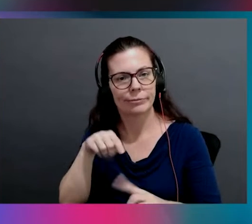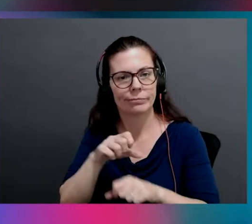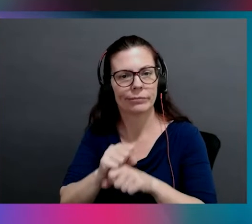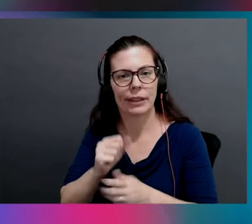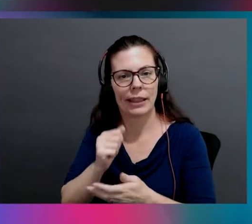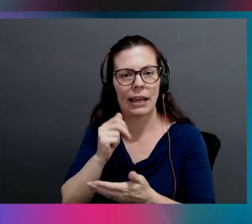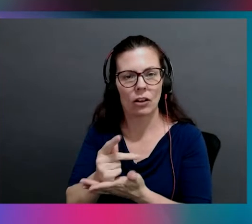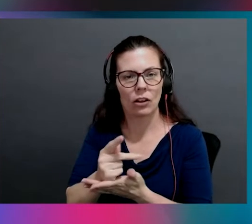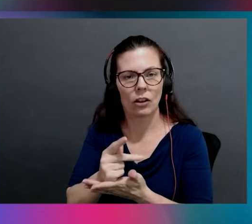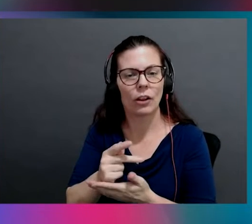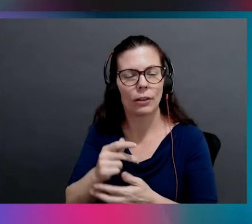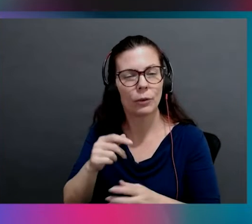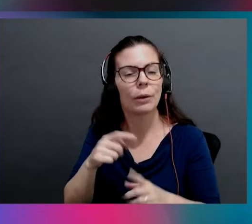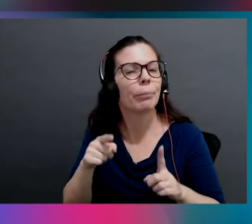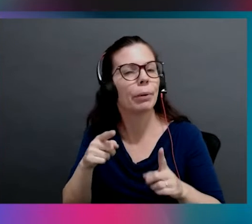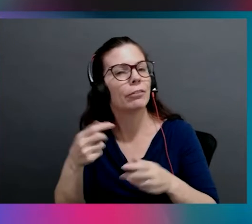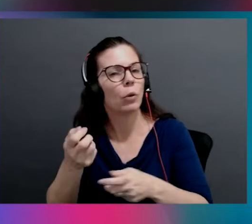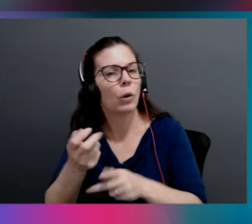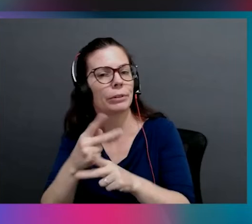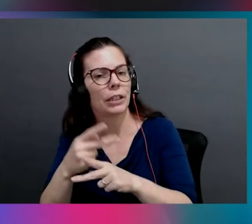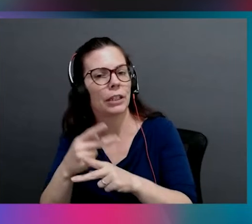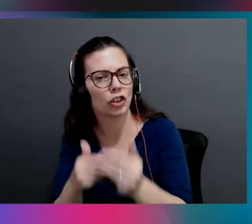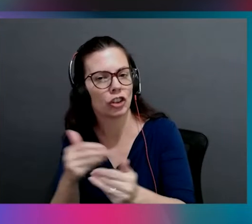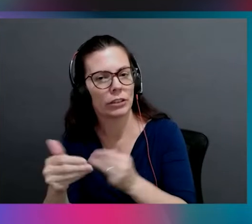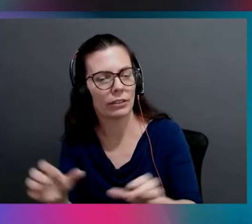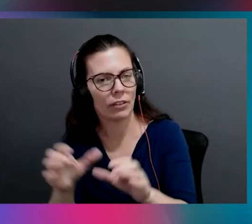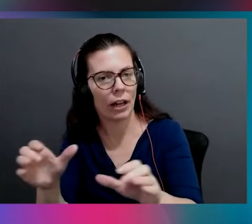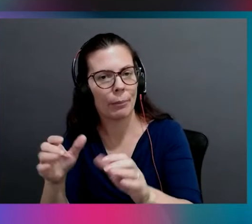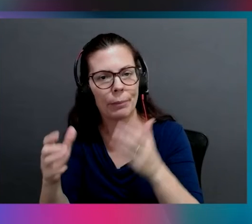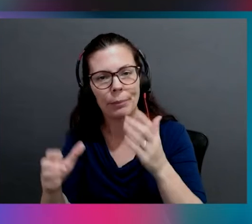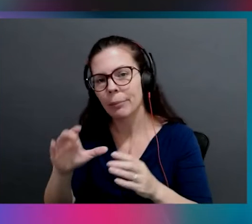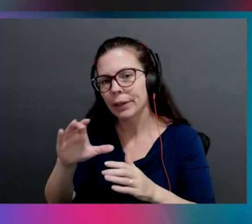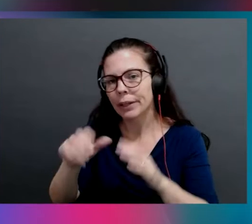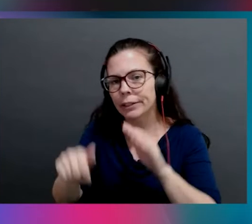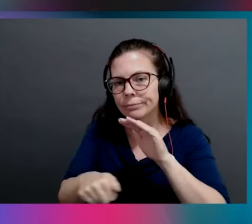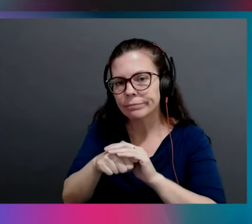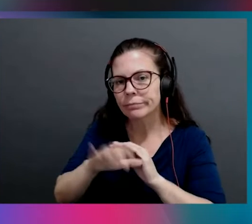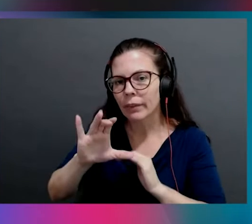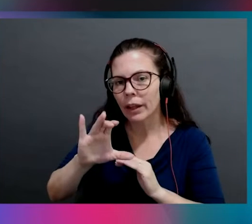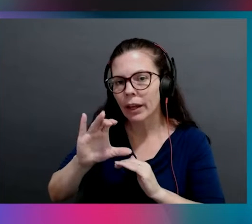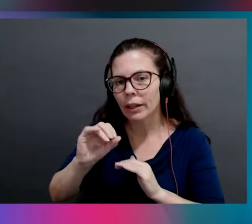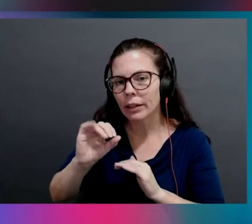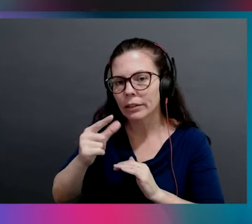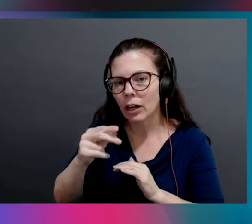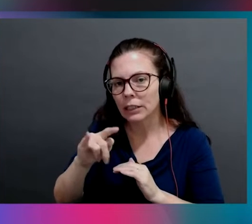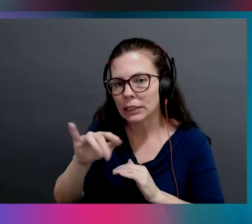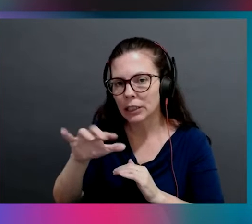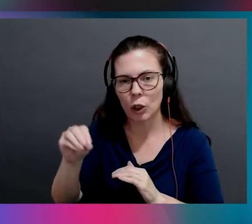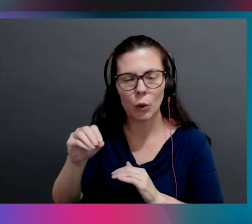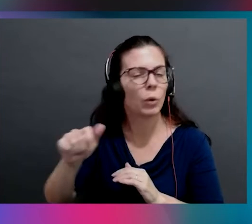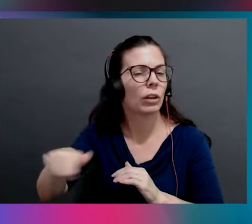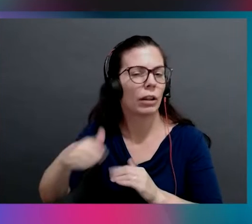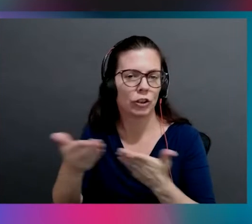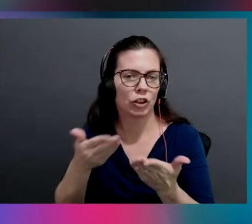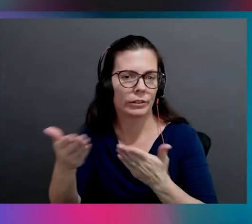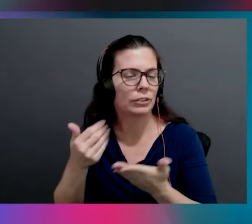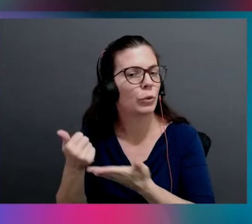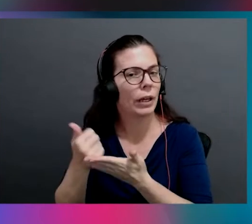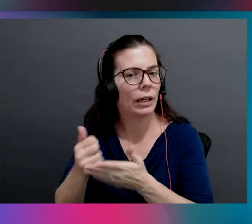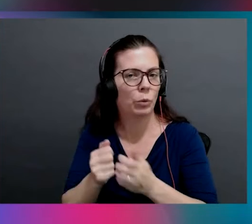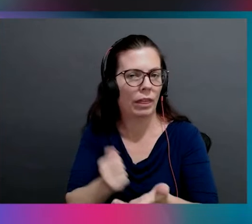But otherwise, in production environment, you might have Cognito or any of those services which can help you for authentication. Yep.